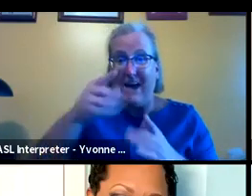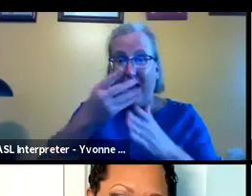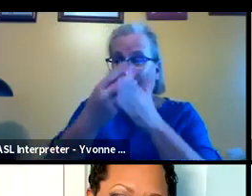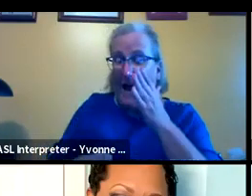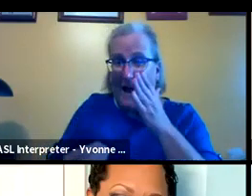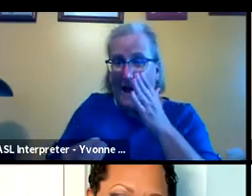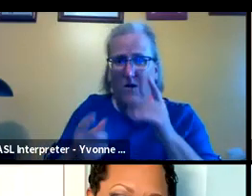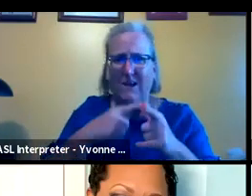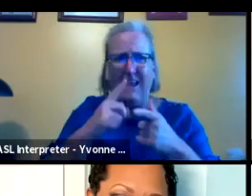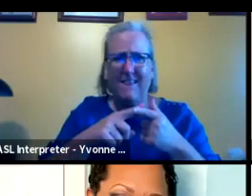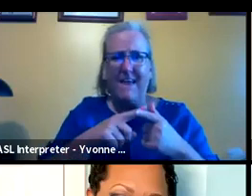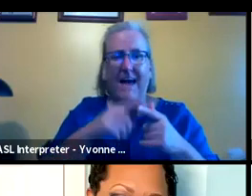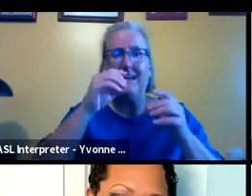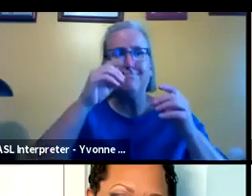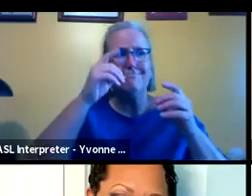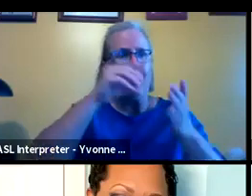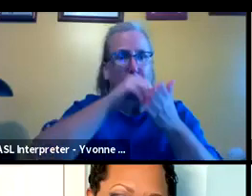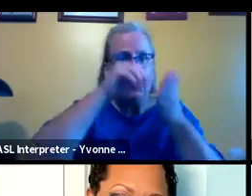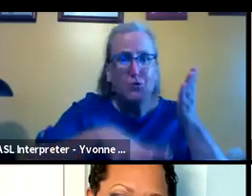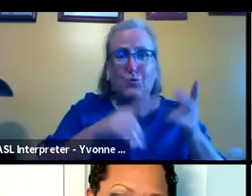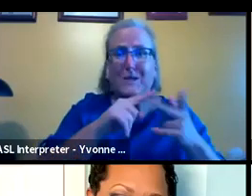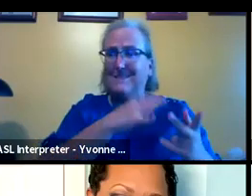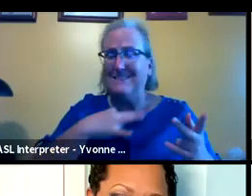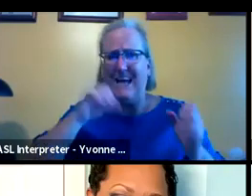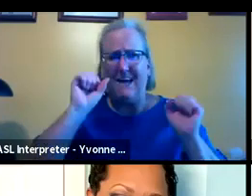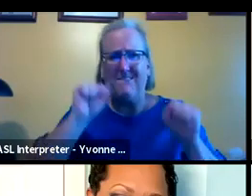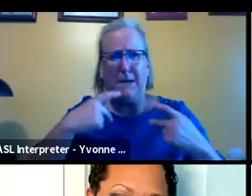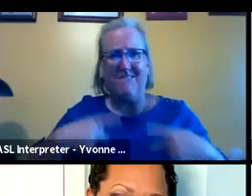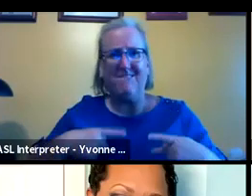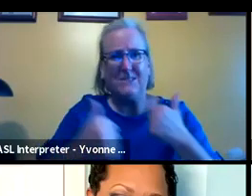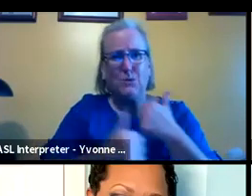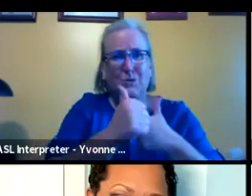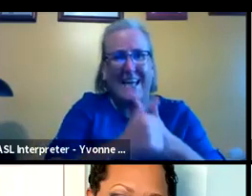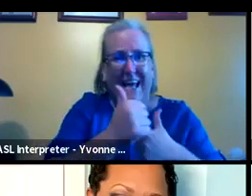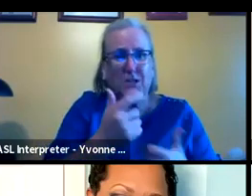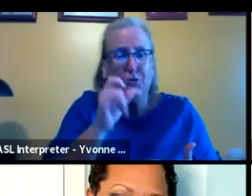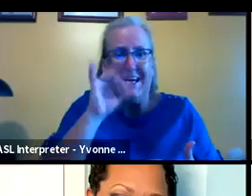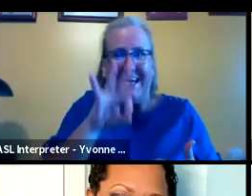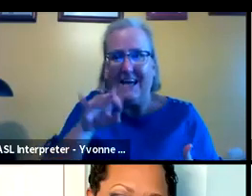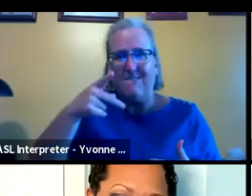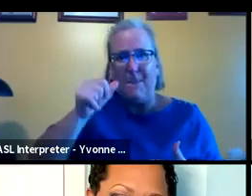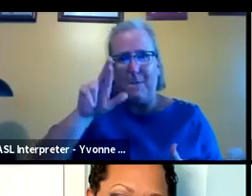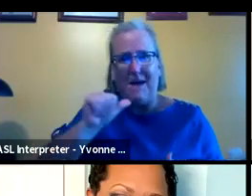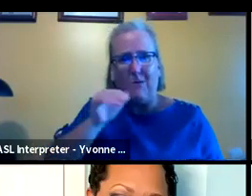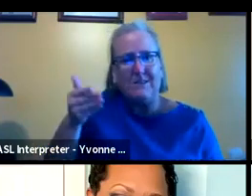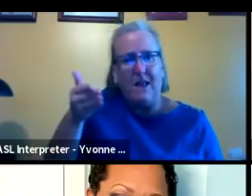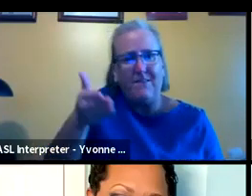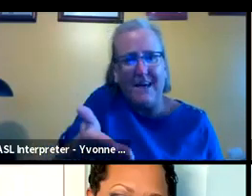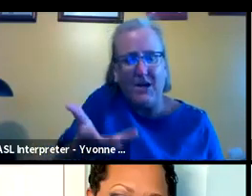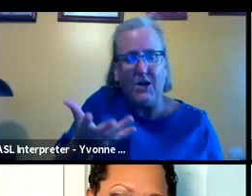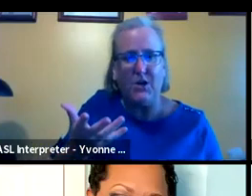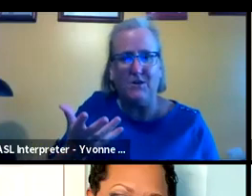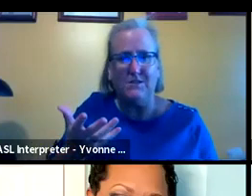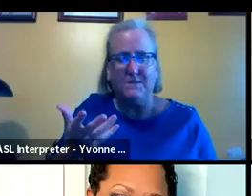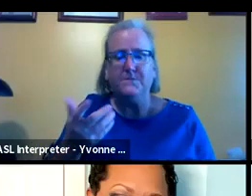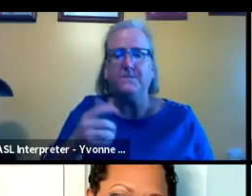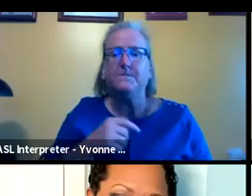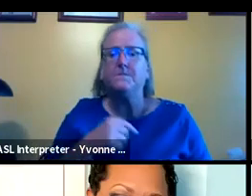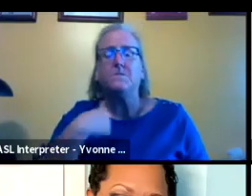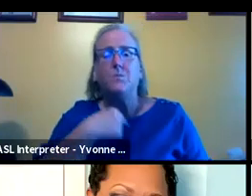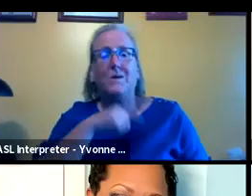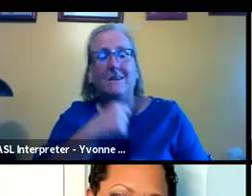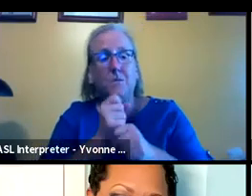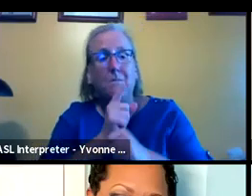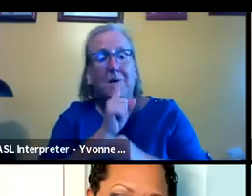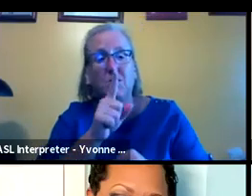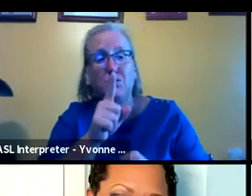in physical danger. If we can't protect the staff, we cannot ensure that there will be enough staff to ensure the education and safety of the